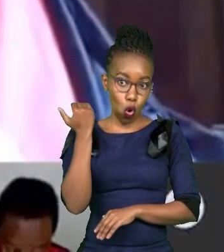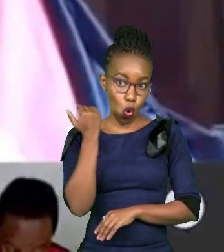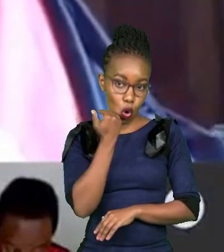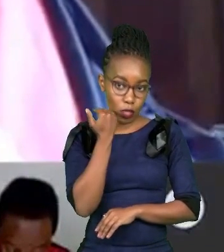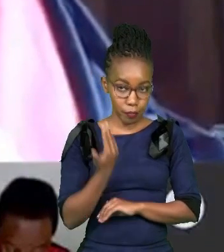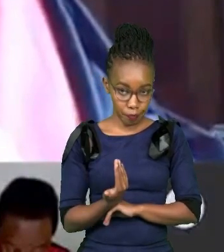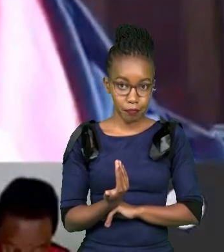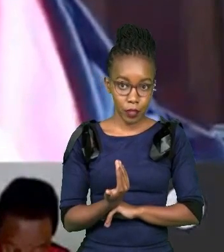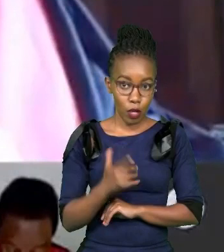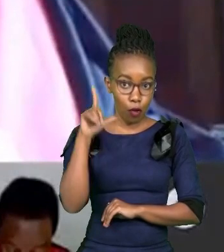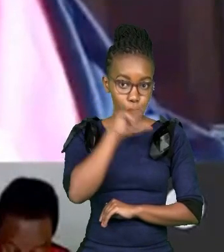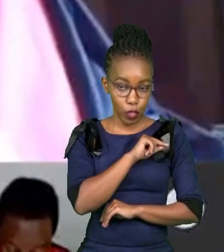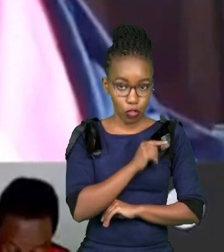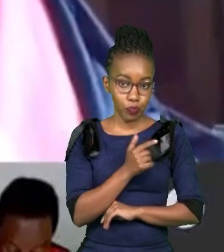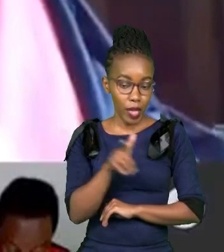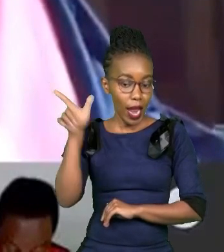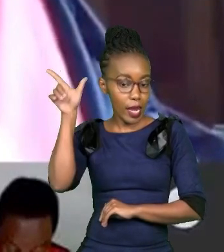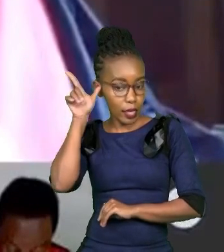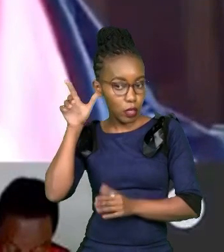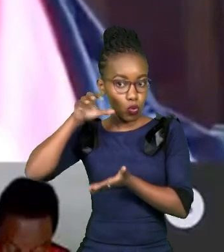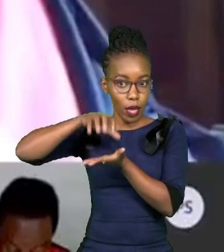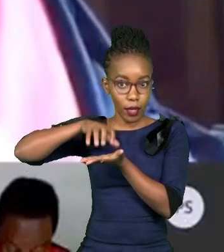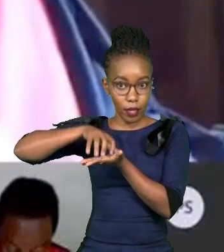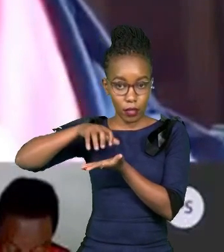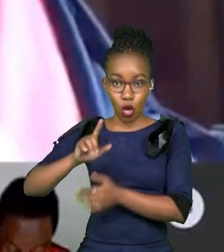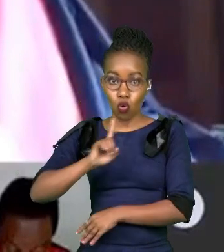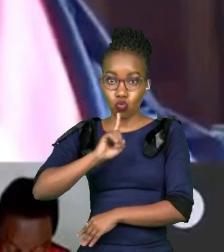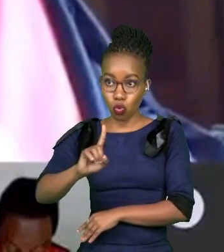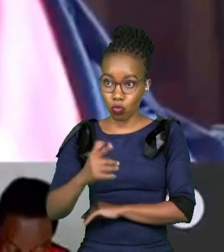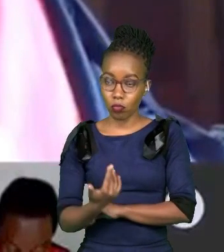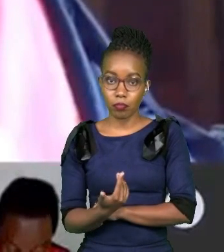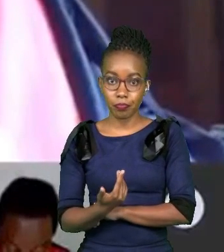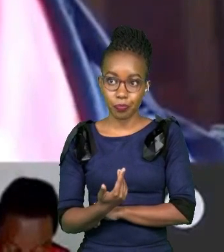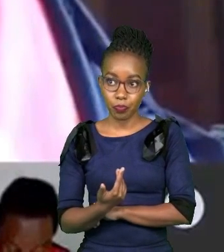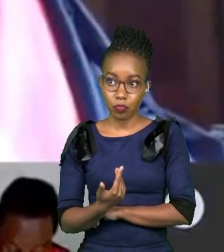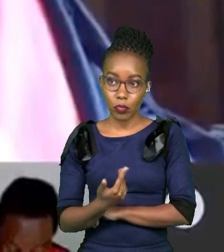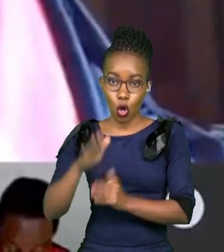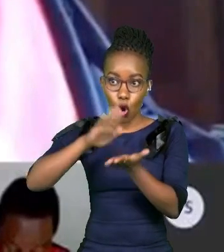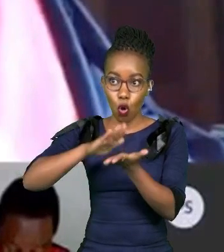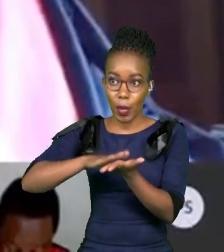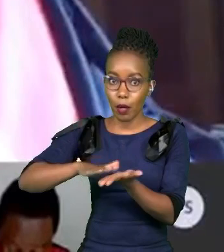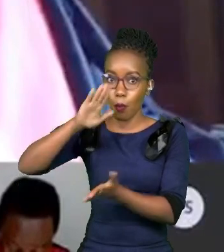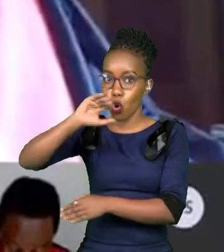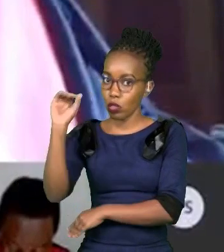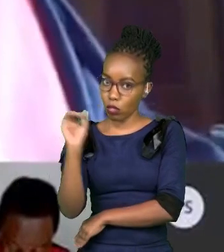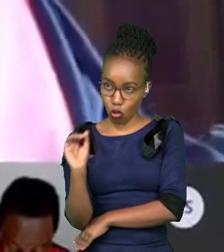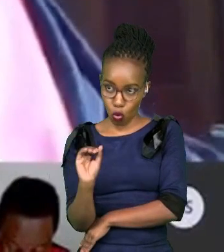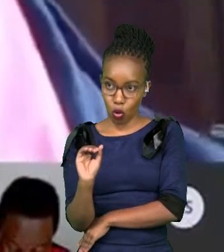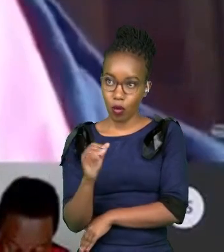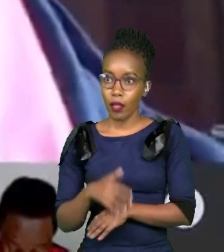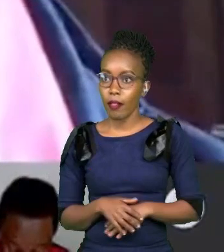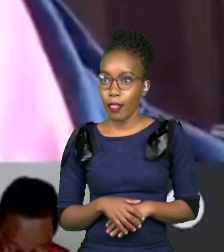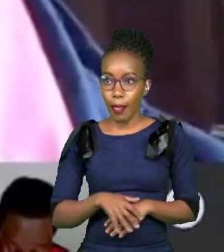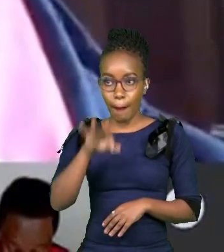Their resentencing was heard. Therefore, we make no further comments on them. They have